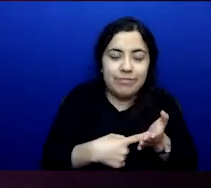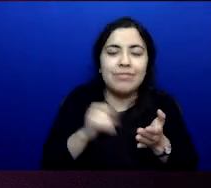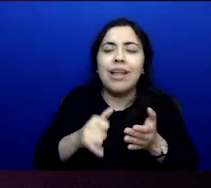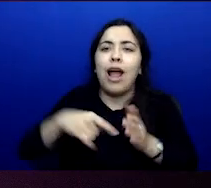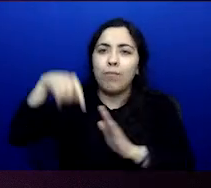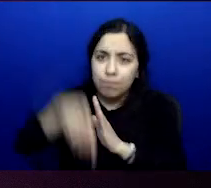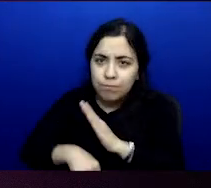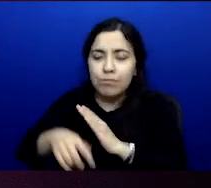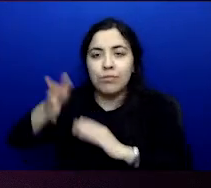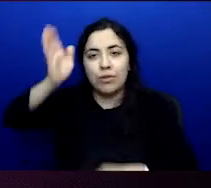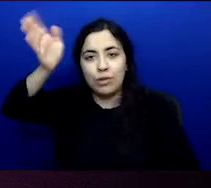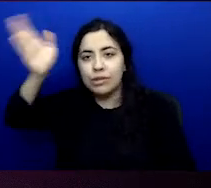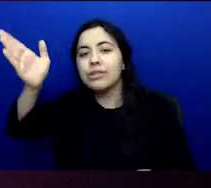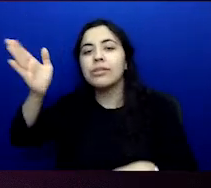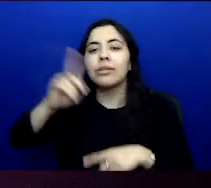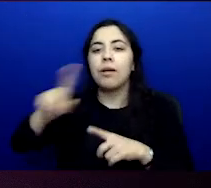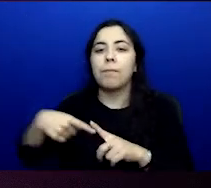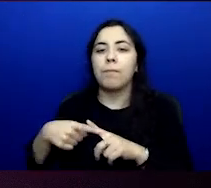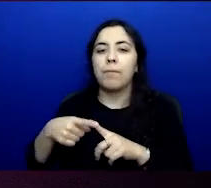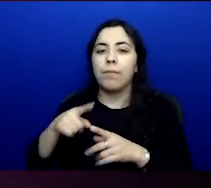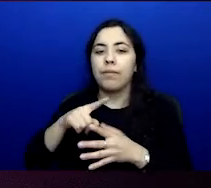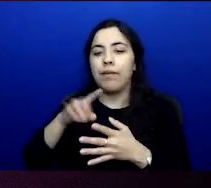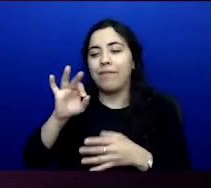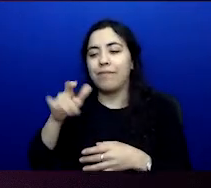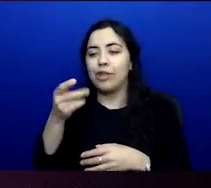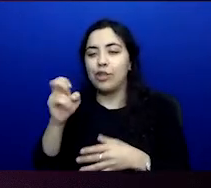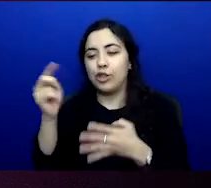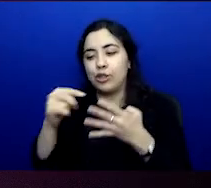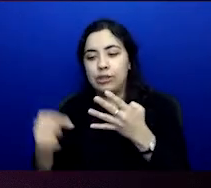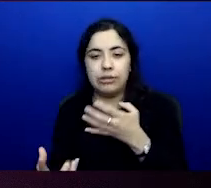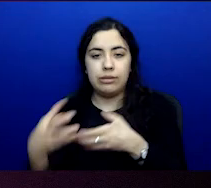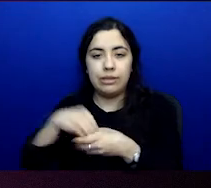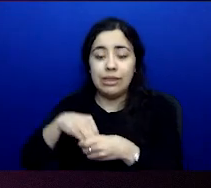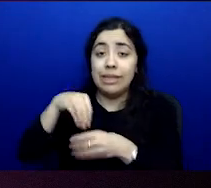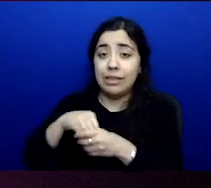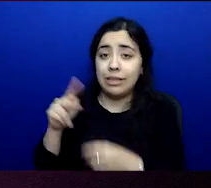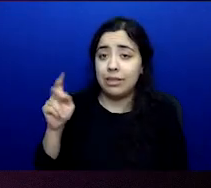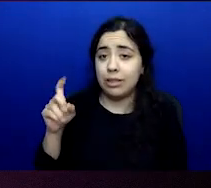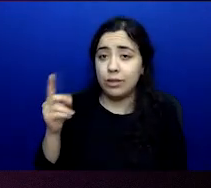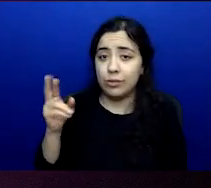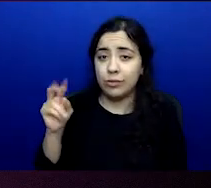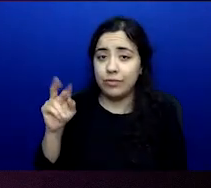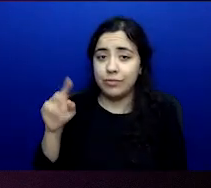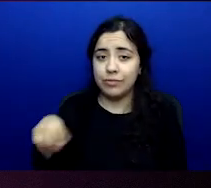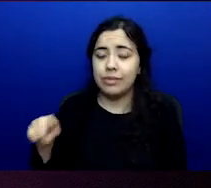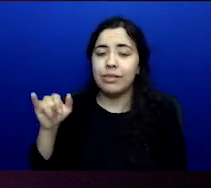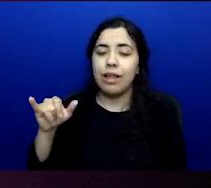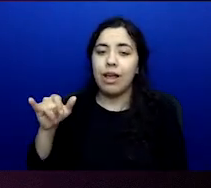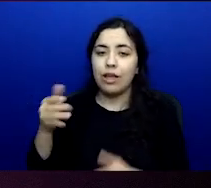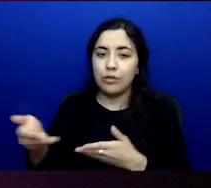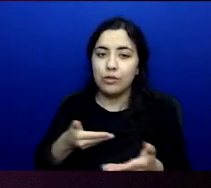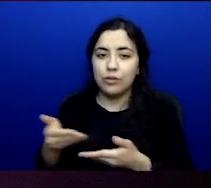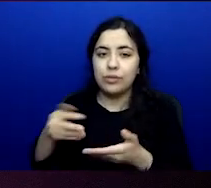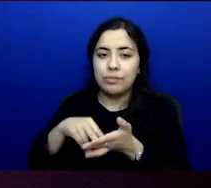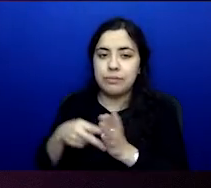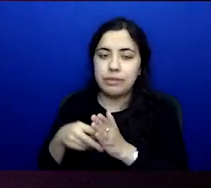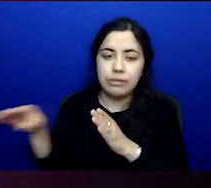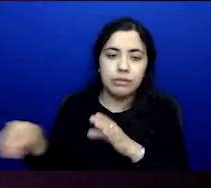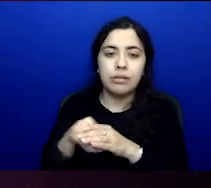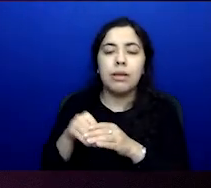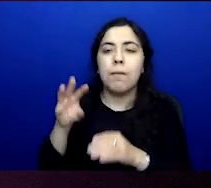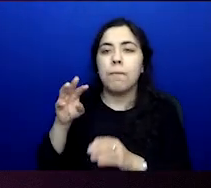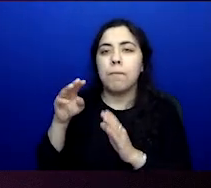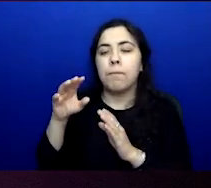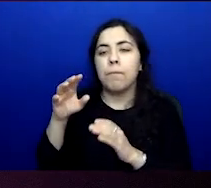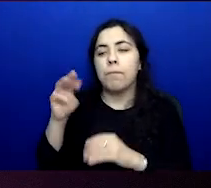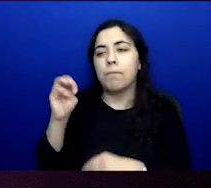presentation, which is the set of features and updates that we introduced to Kedro-viz since the introduction of modular pipelines on the Kedro project